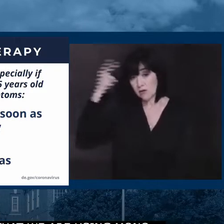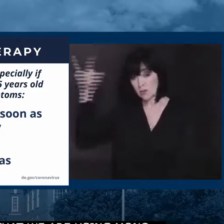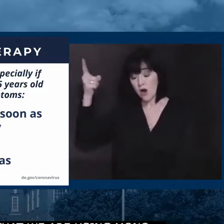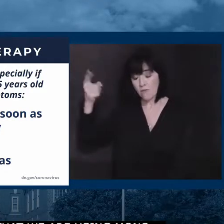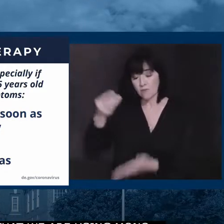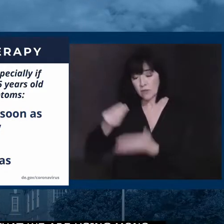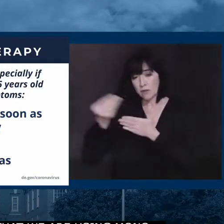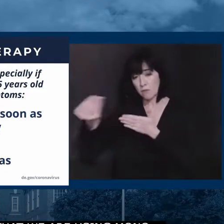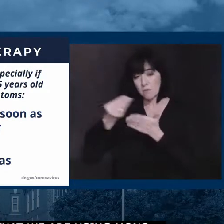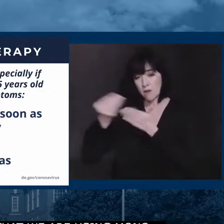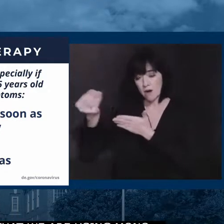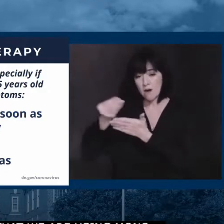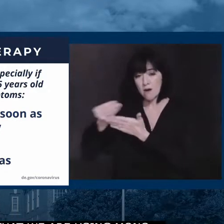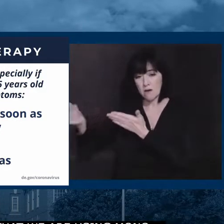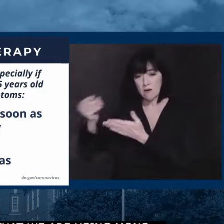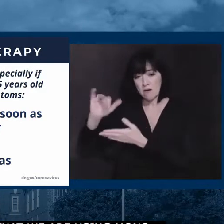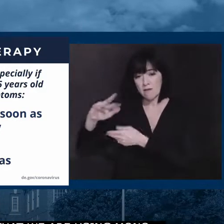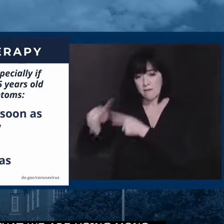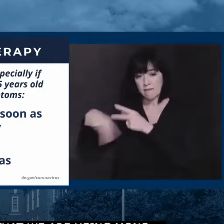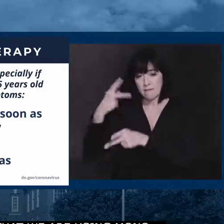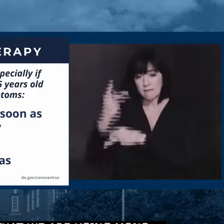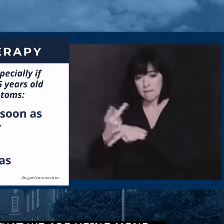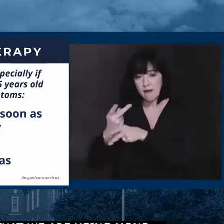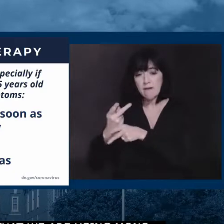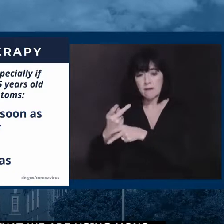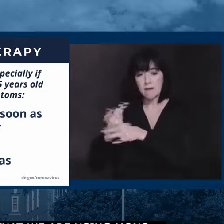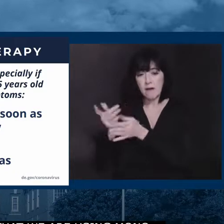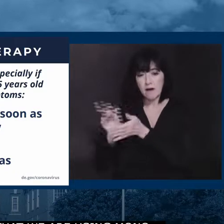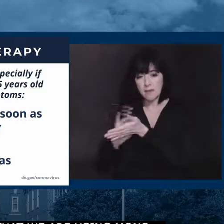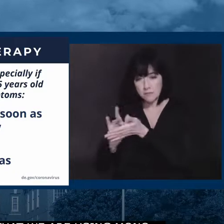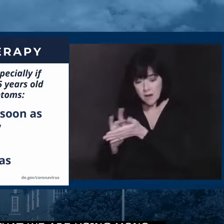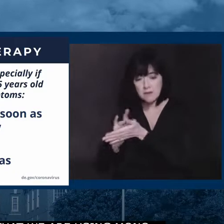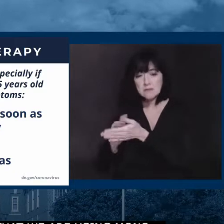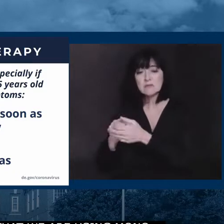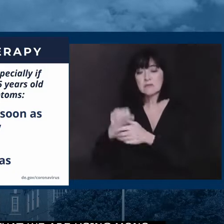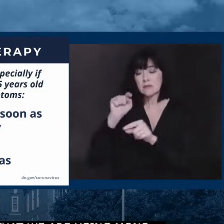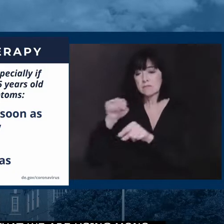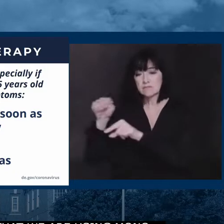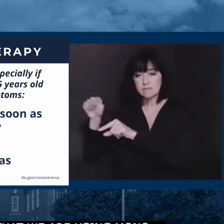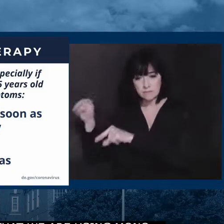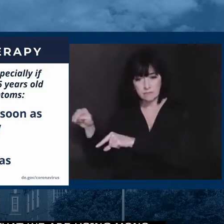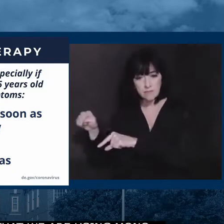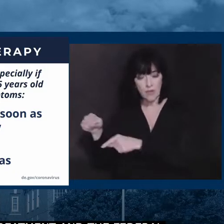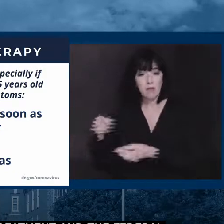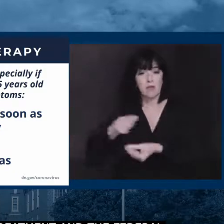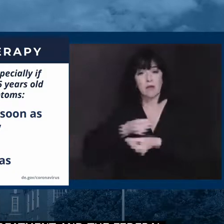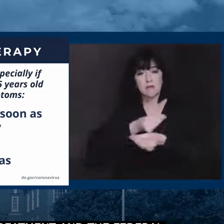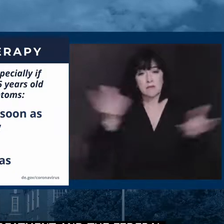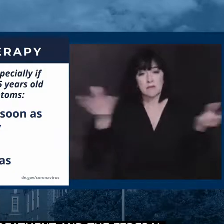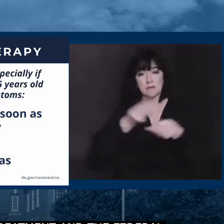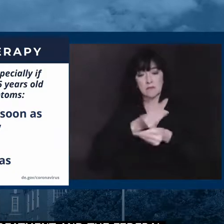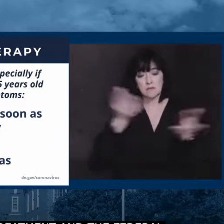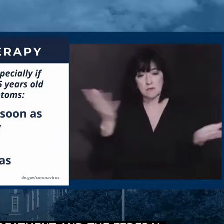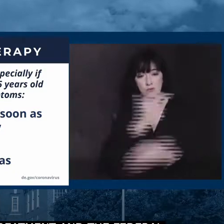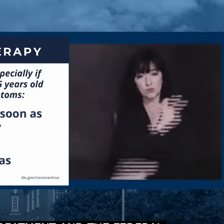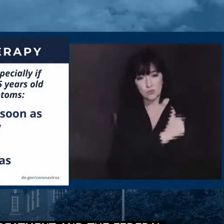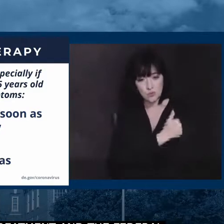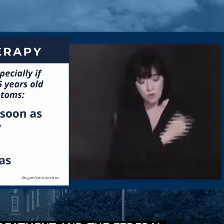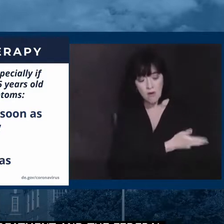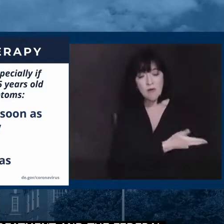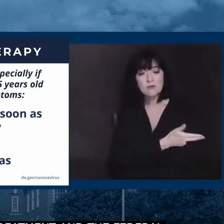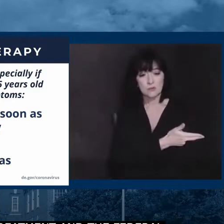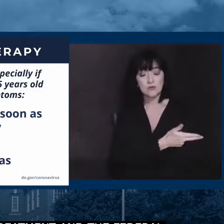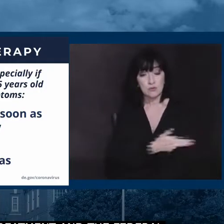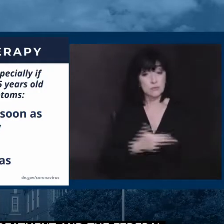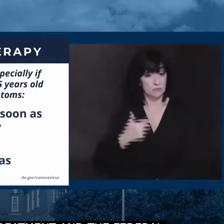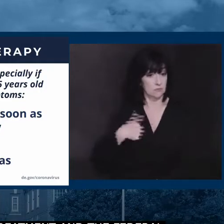therapies from the manufacturer and then distributing to the states and to hospitals. And we've gotten some here in our state.